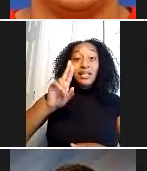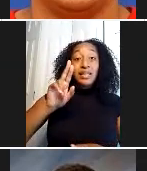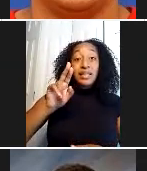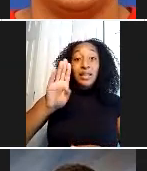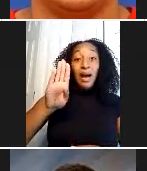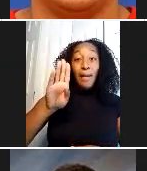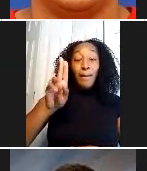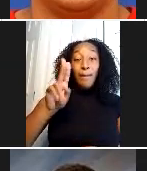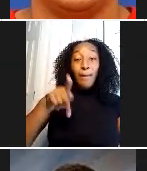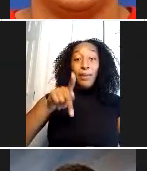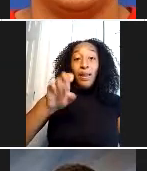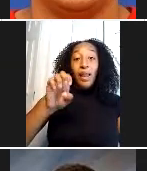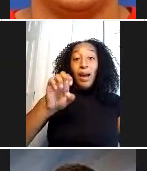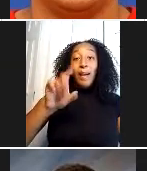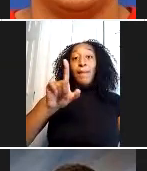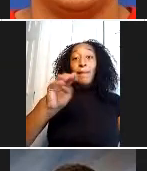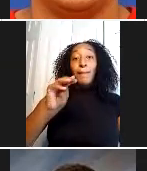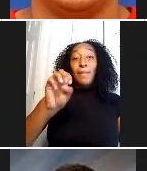you. Okay.